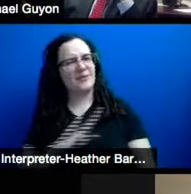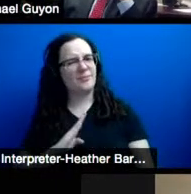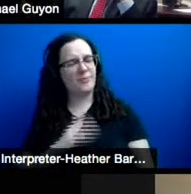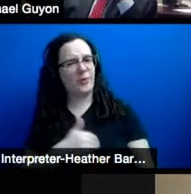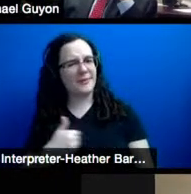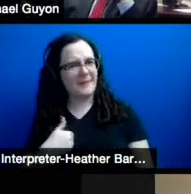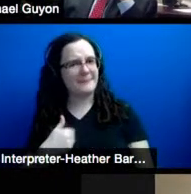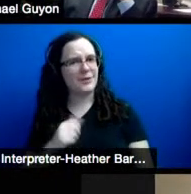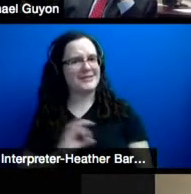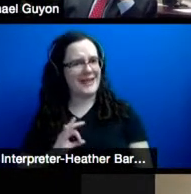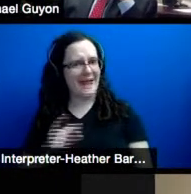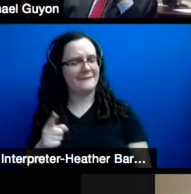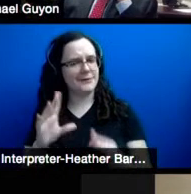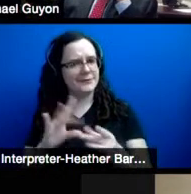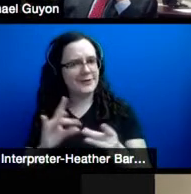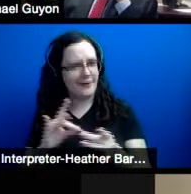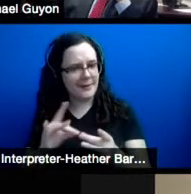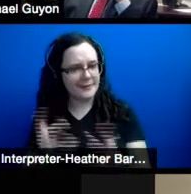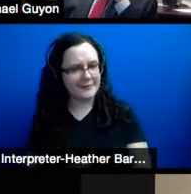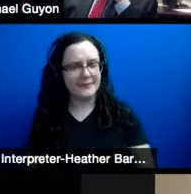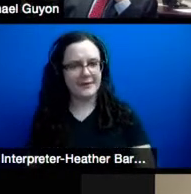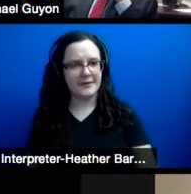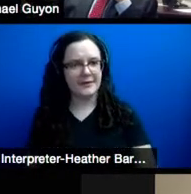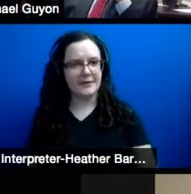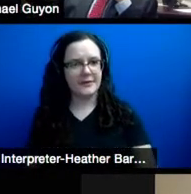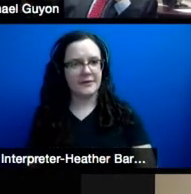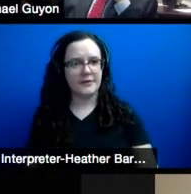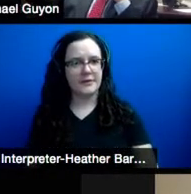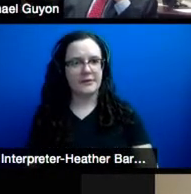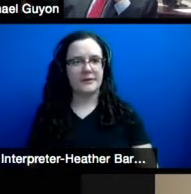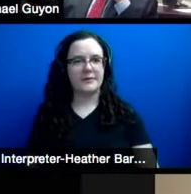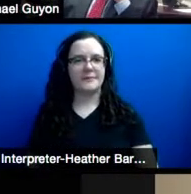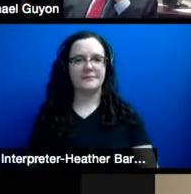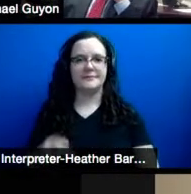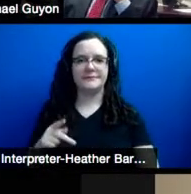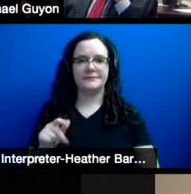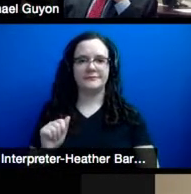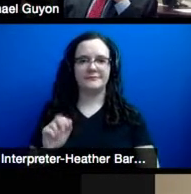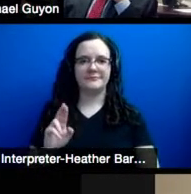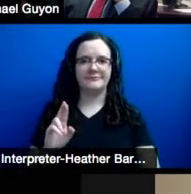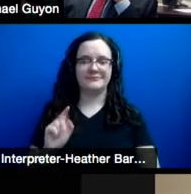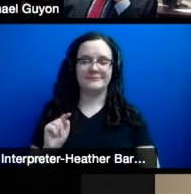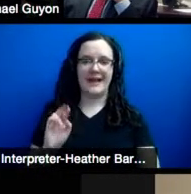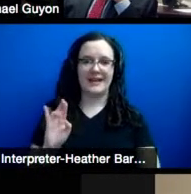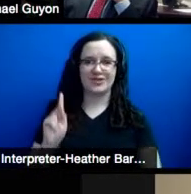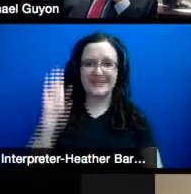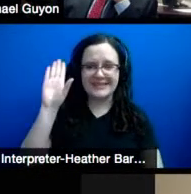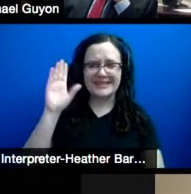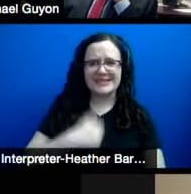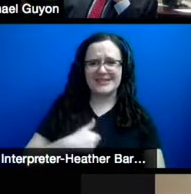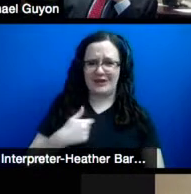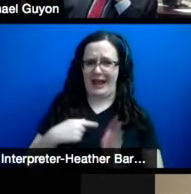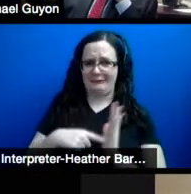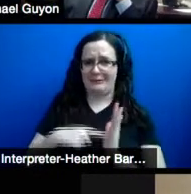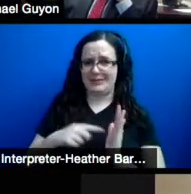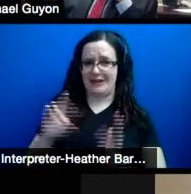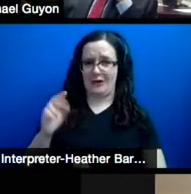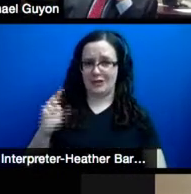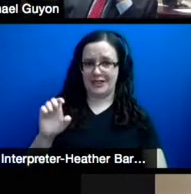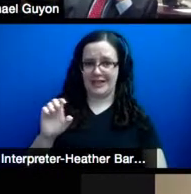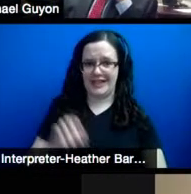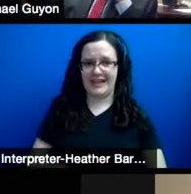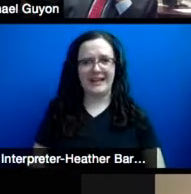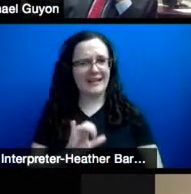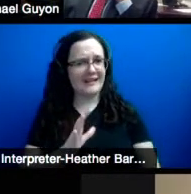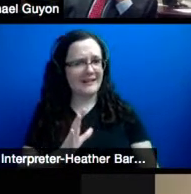record. I guess, sorry, I know I'm No, that's all right. representing RG&E, but If my you just